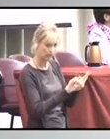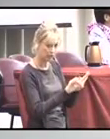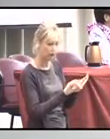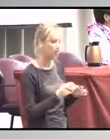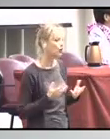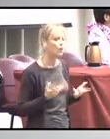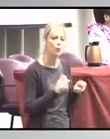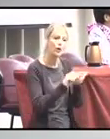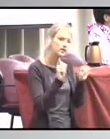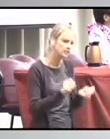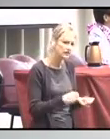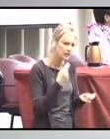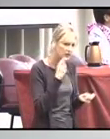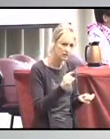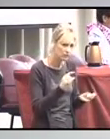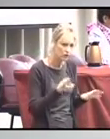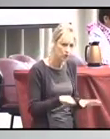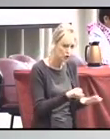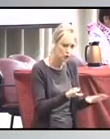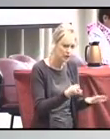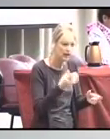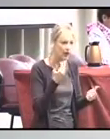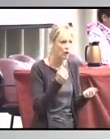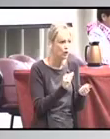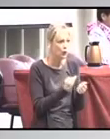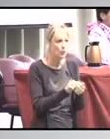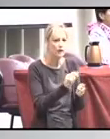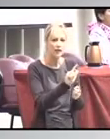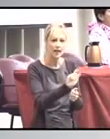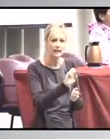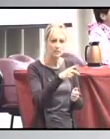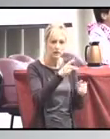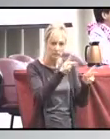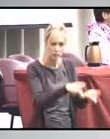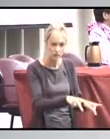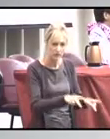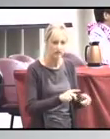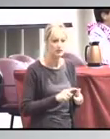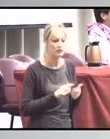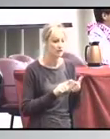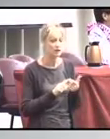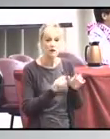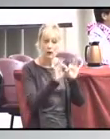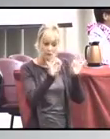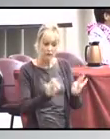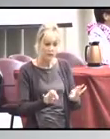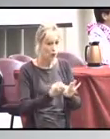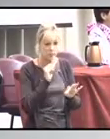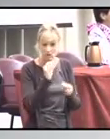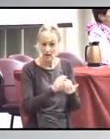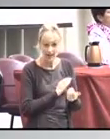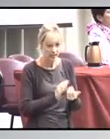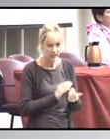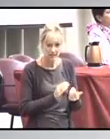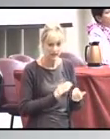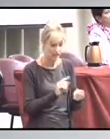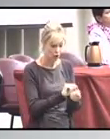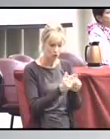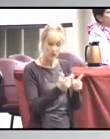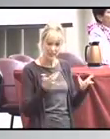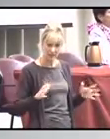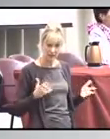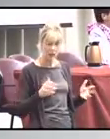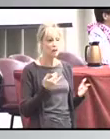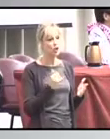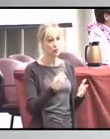What is your system for delivering these services to LEP persons? And forms are not all that easy. Once you have them translated, you